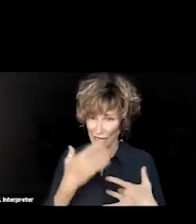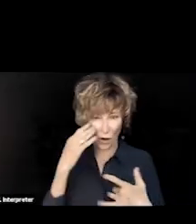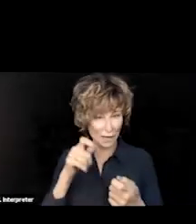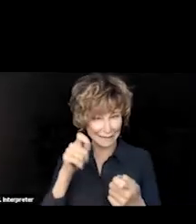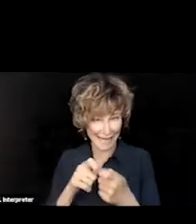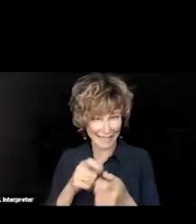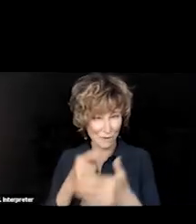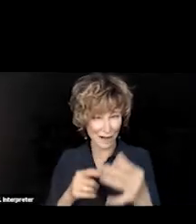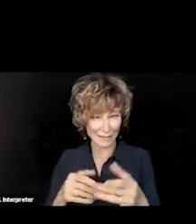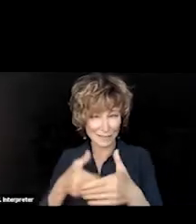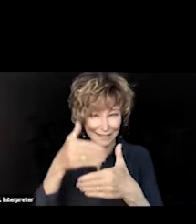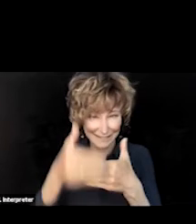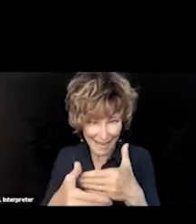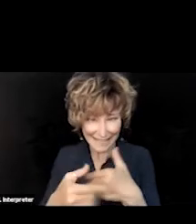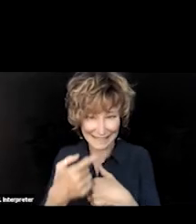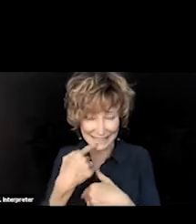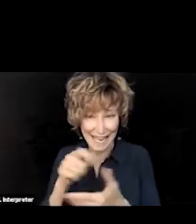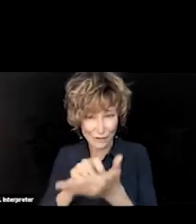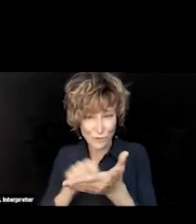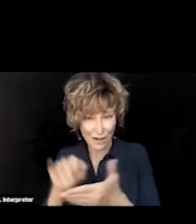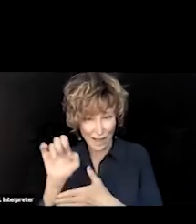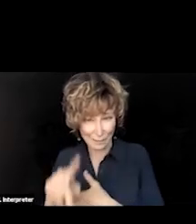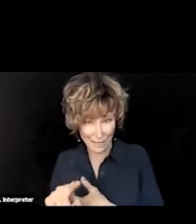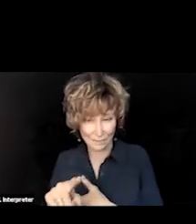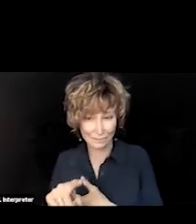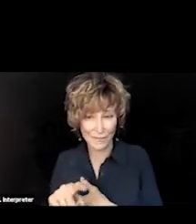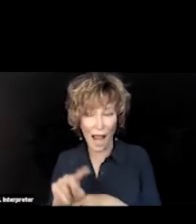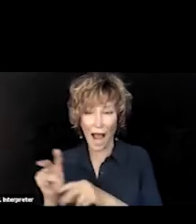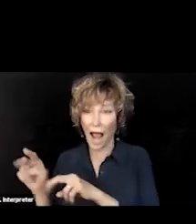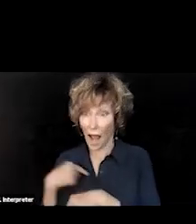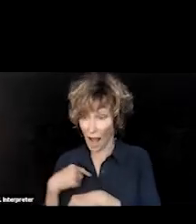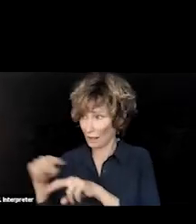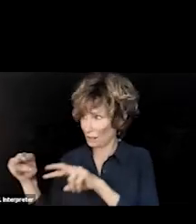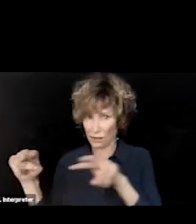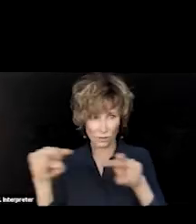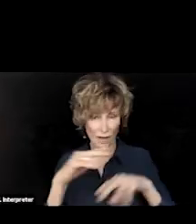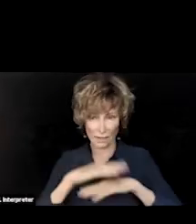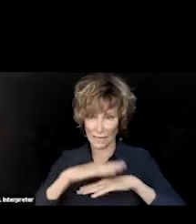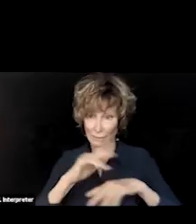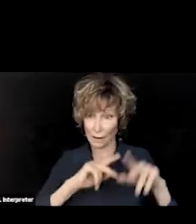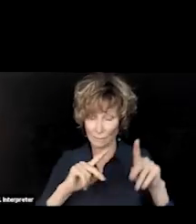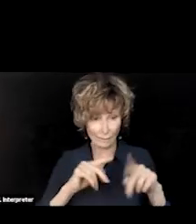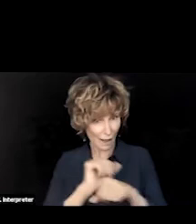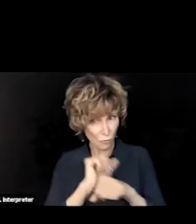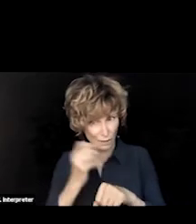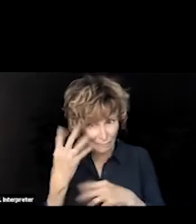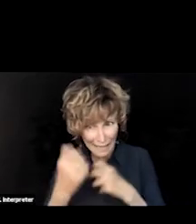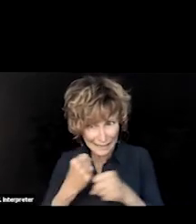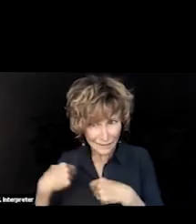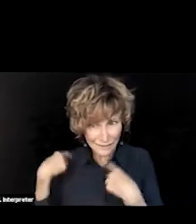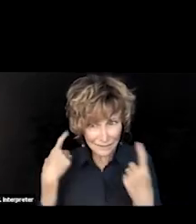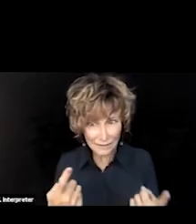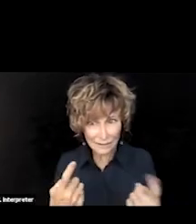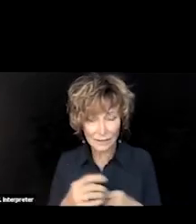exactly where he was going to write on that IEP form. But I looked around that table at people I'd worked with for years, and